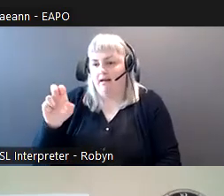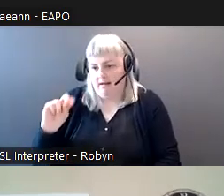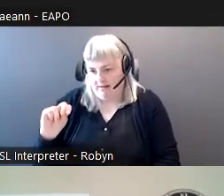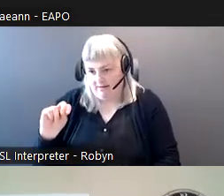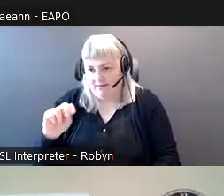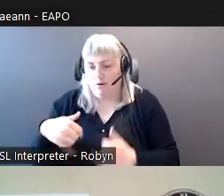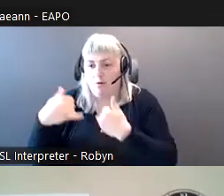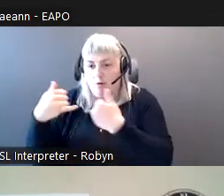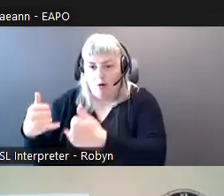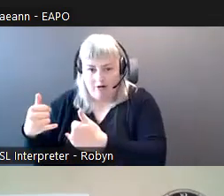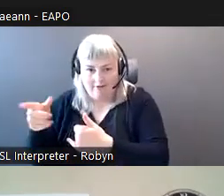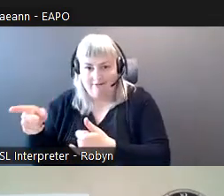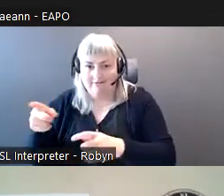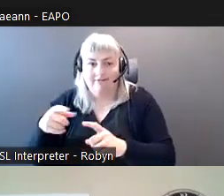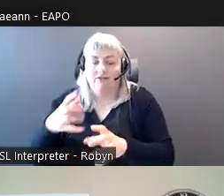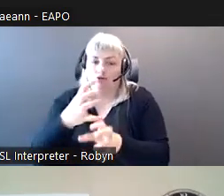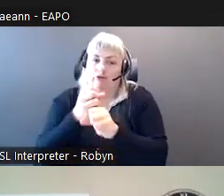our recipient of